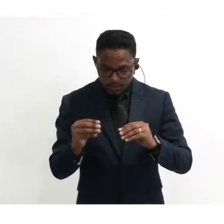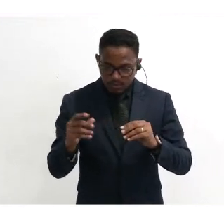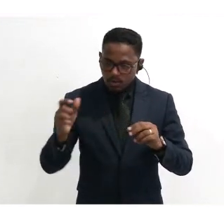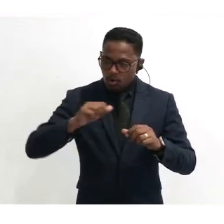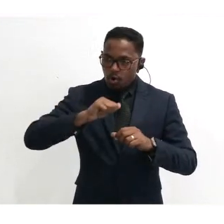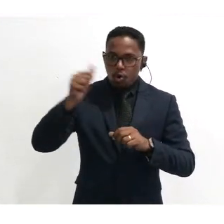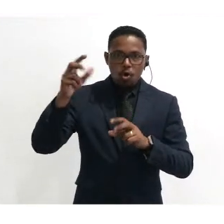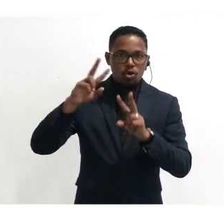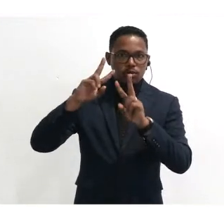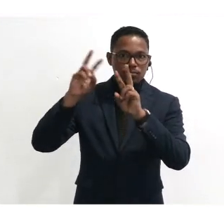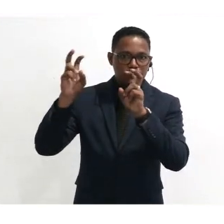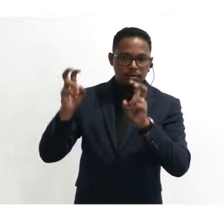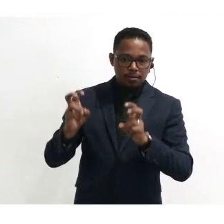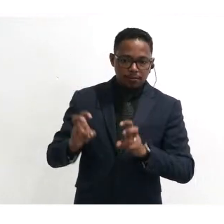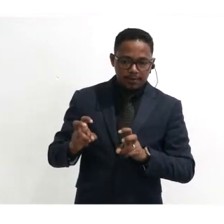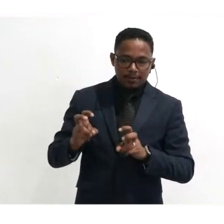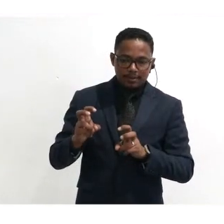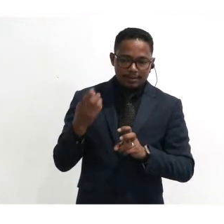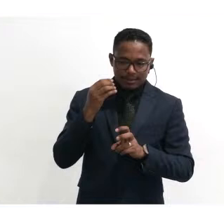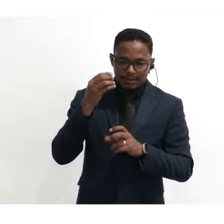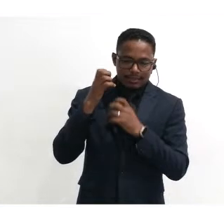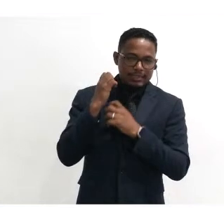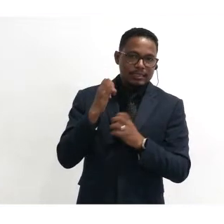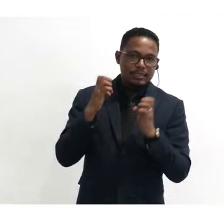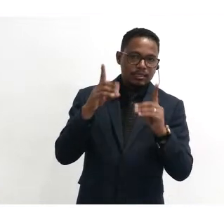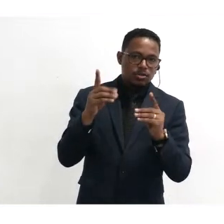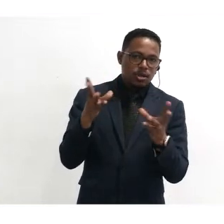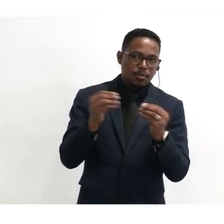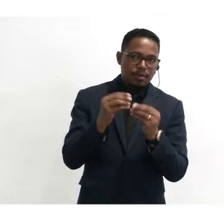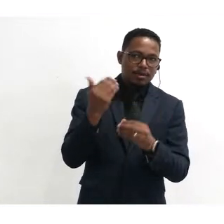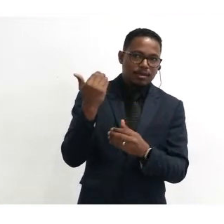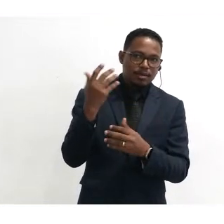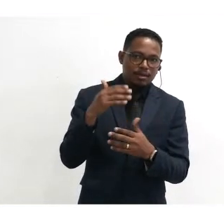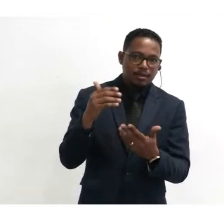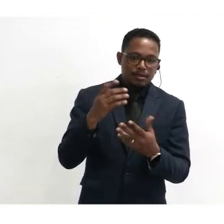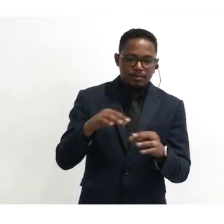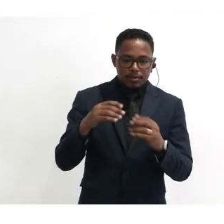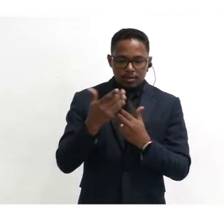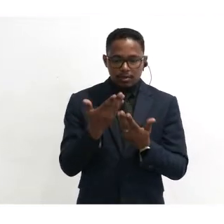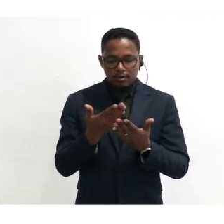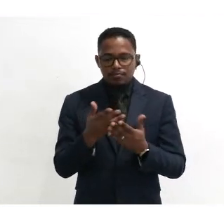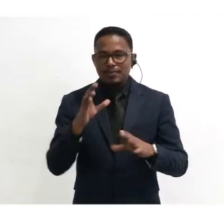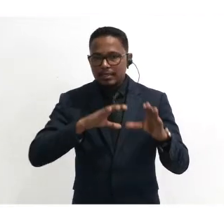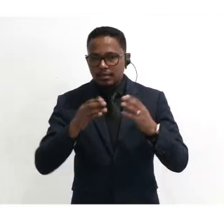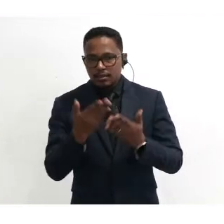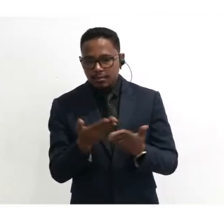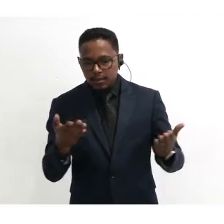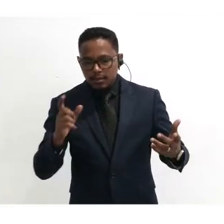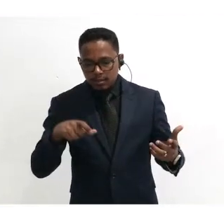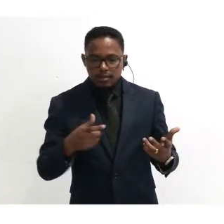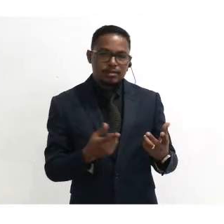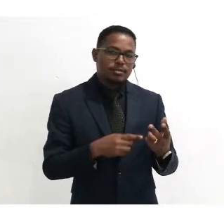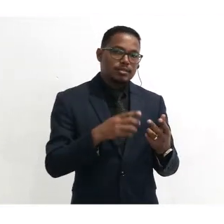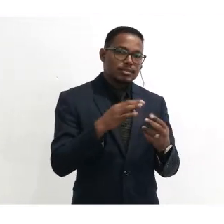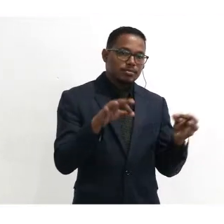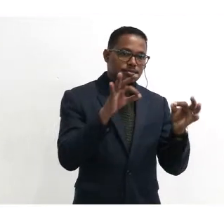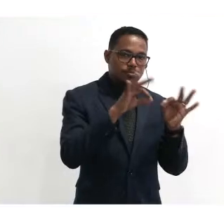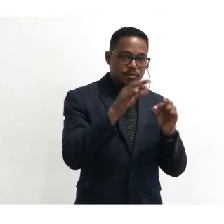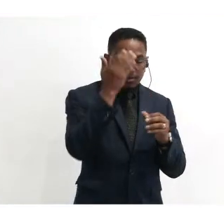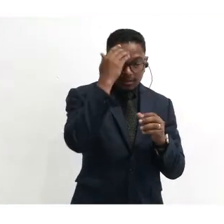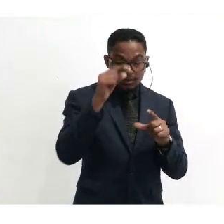education. So a little material science, or maybe a lot of material science, maybe a little chemistry, maybe a